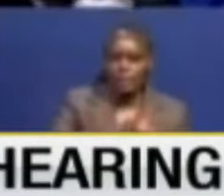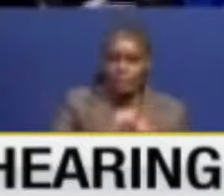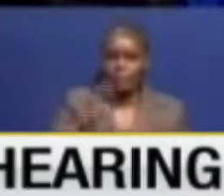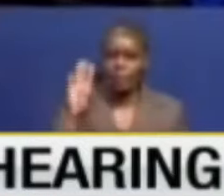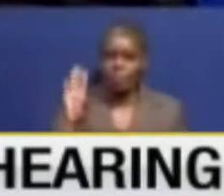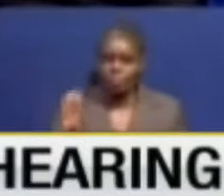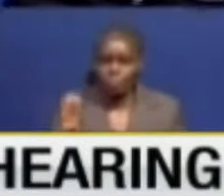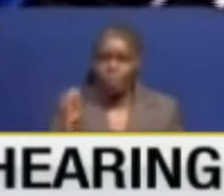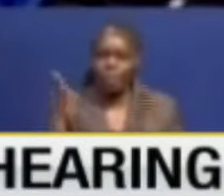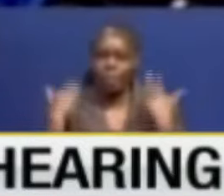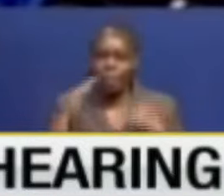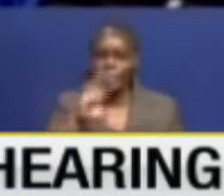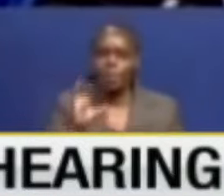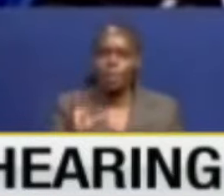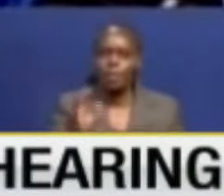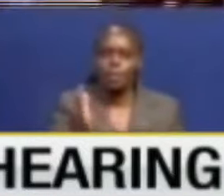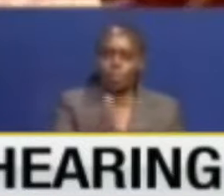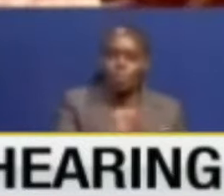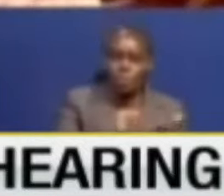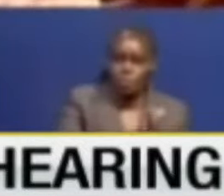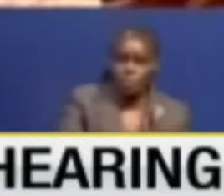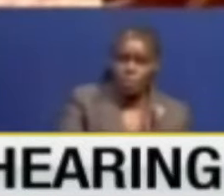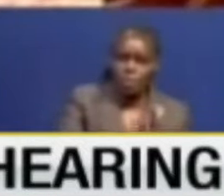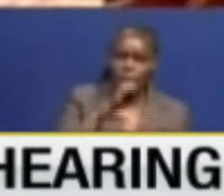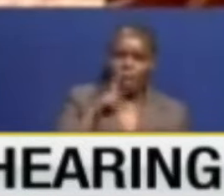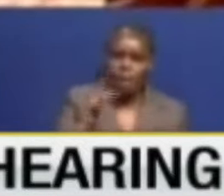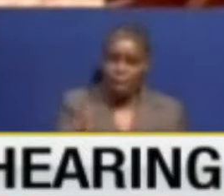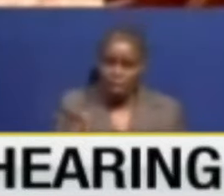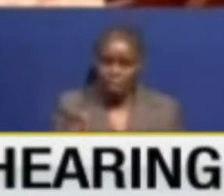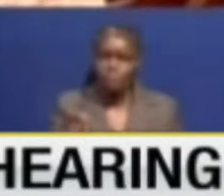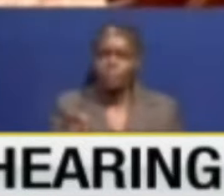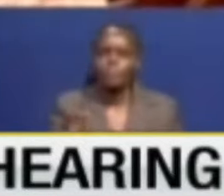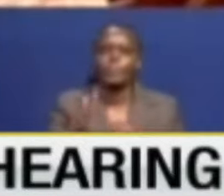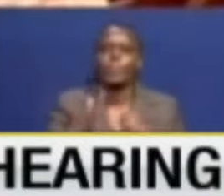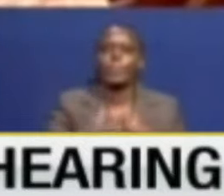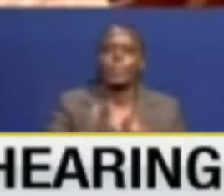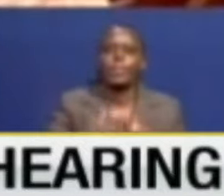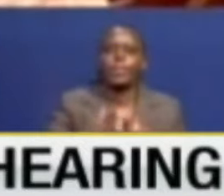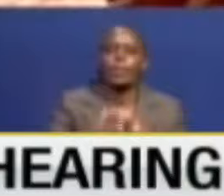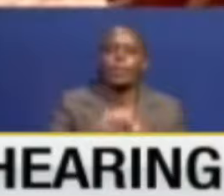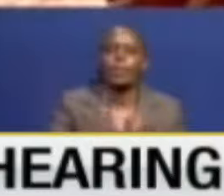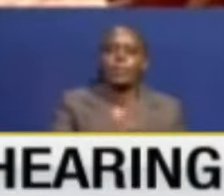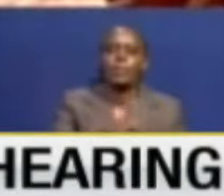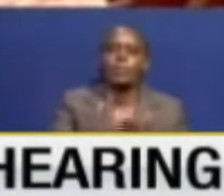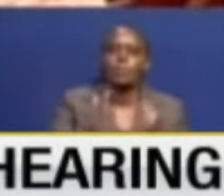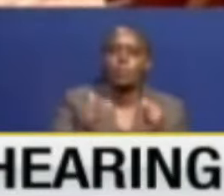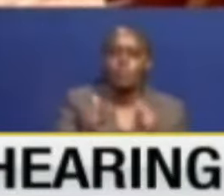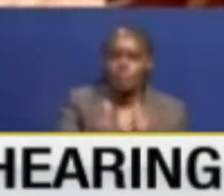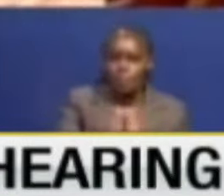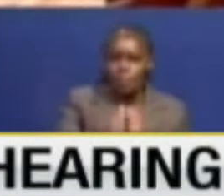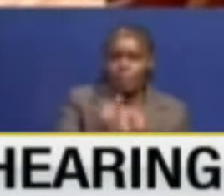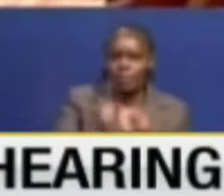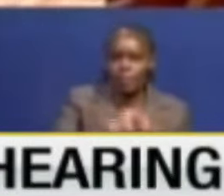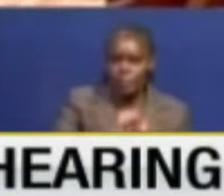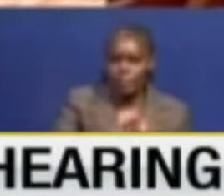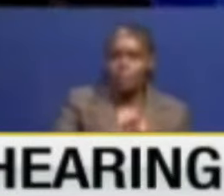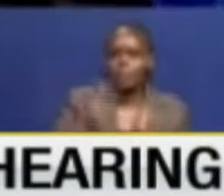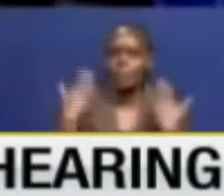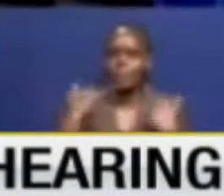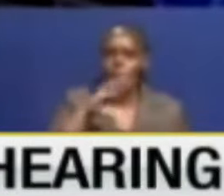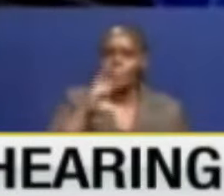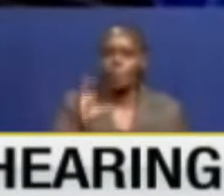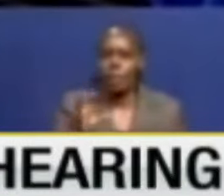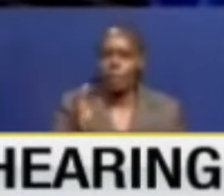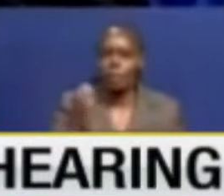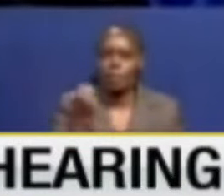9(7)(b) of the Meru County Revenue Board Act. 9, section 10(6) of the Meru